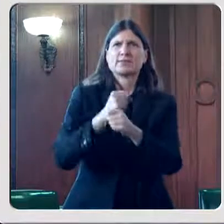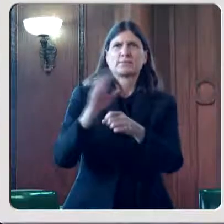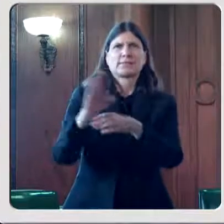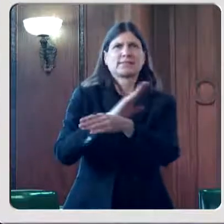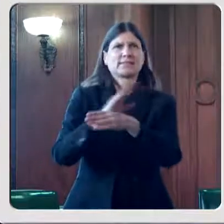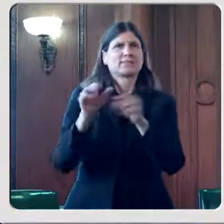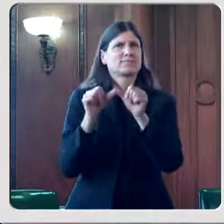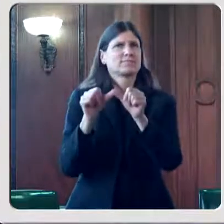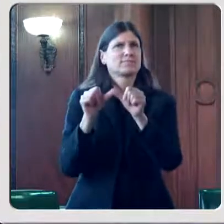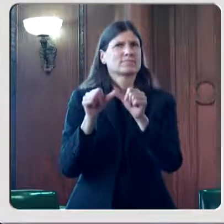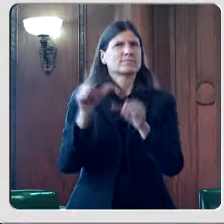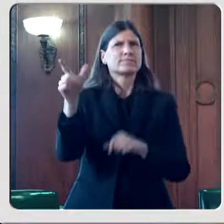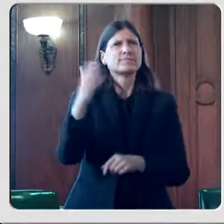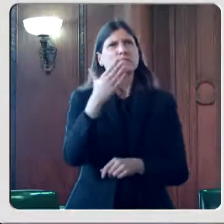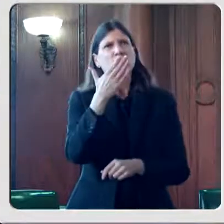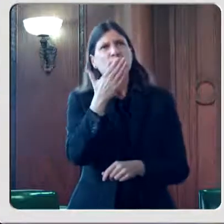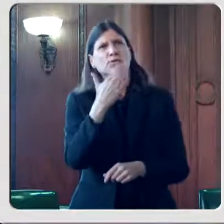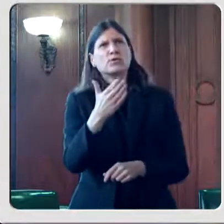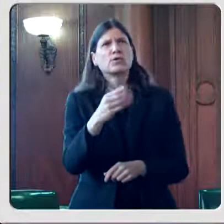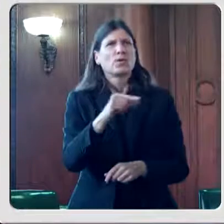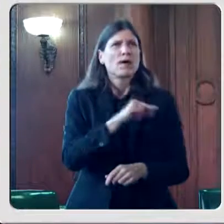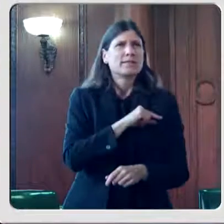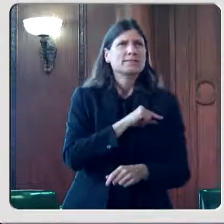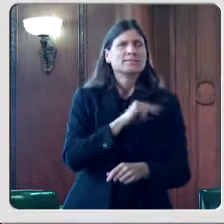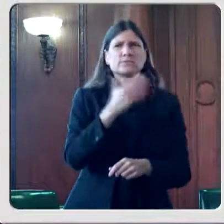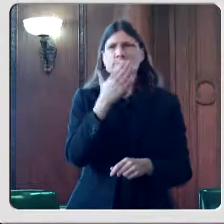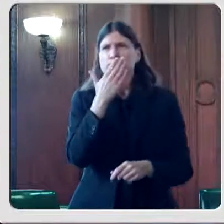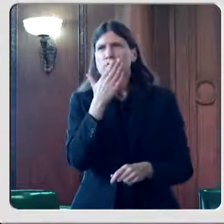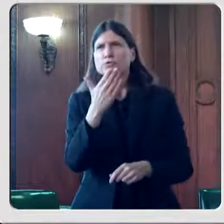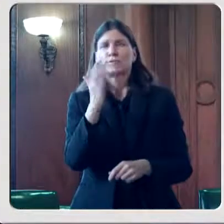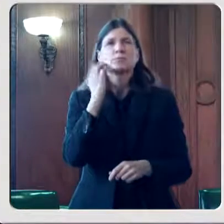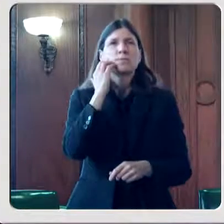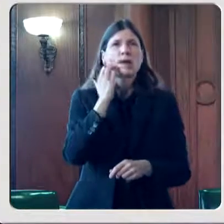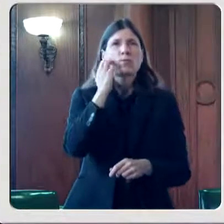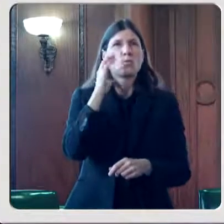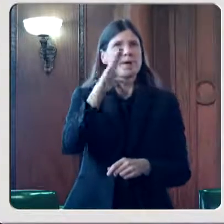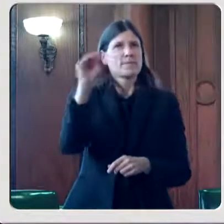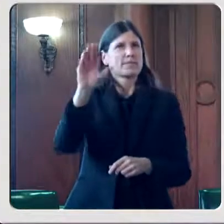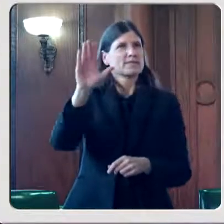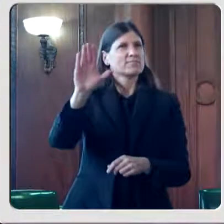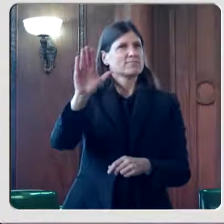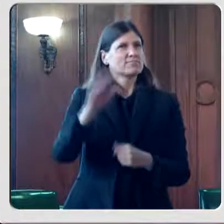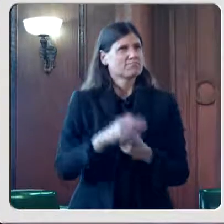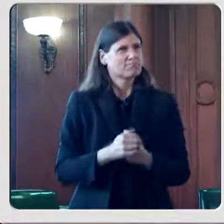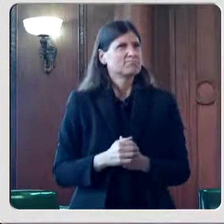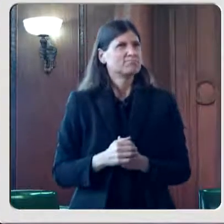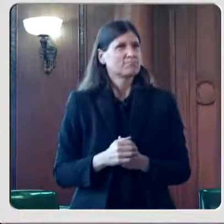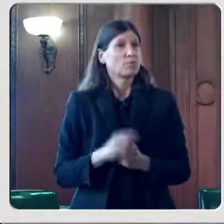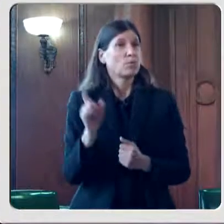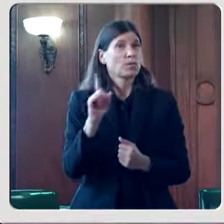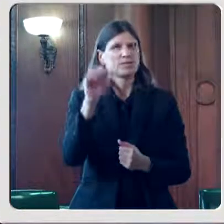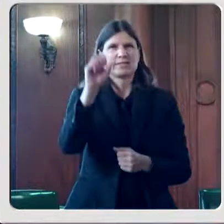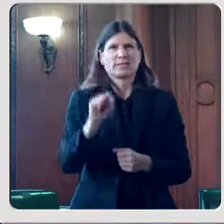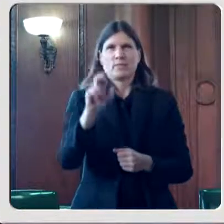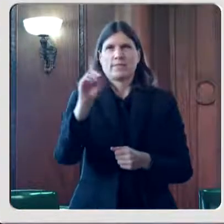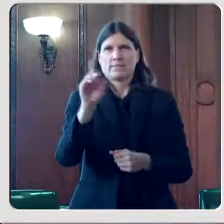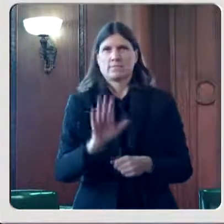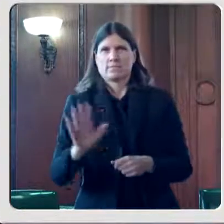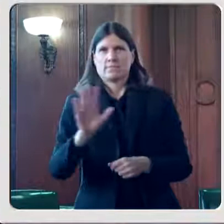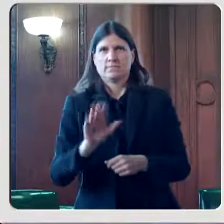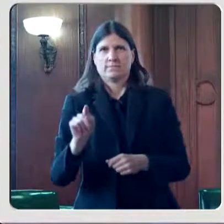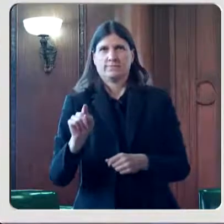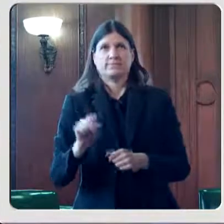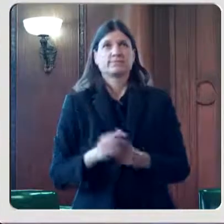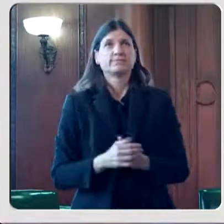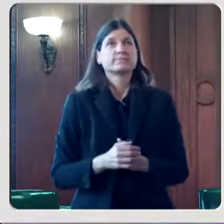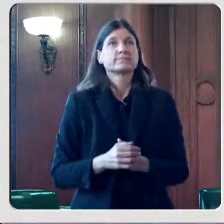standout for the South End neighborhood for many years. I want to thank MGM, been a very good corporate citizen, and